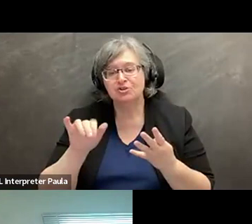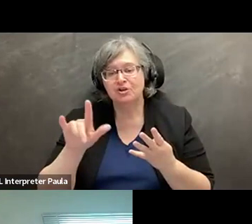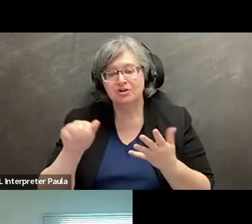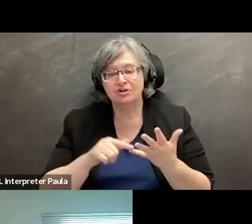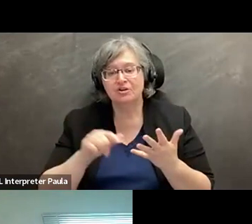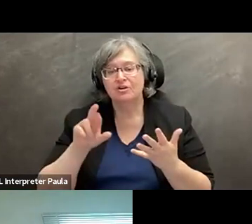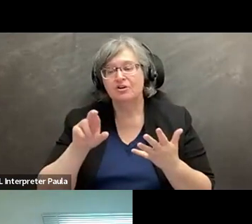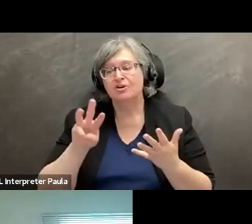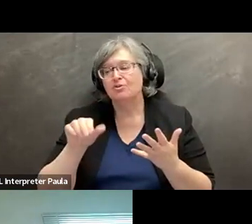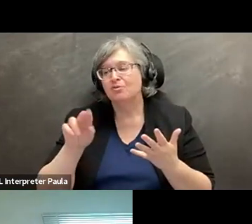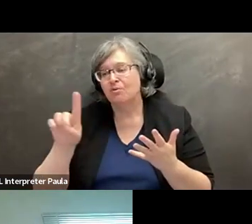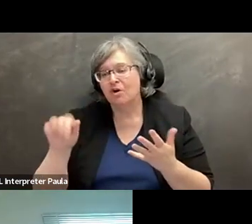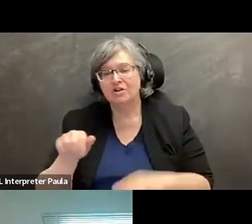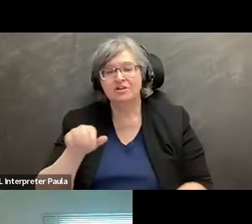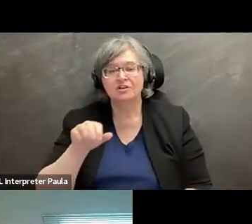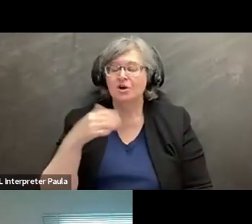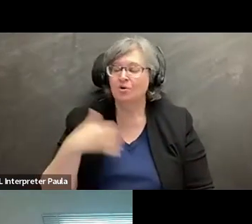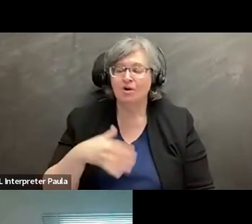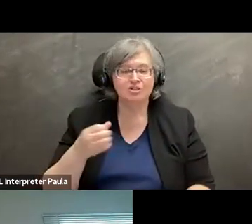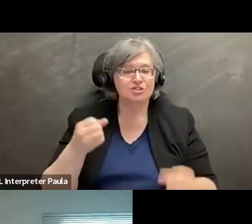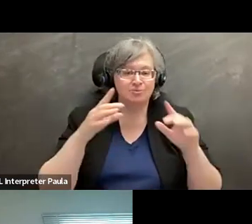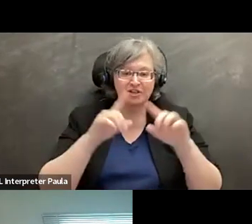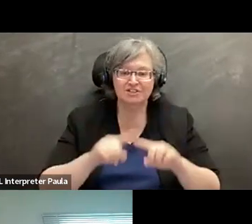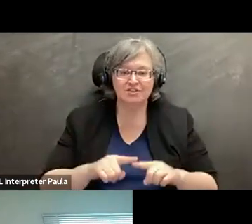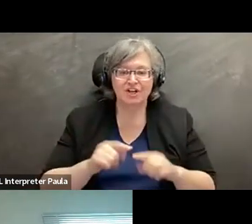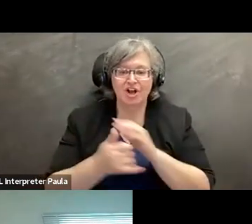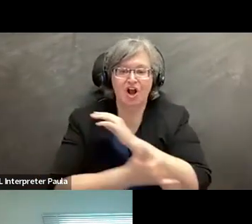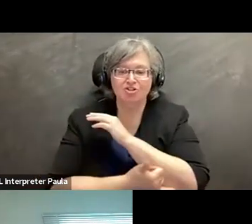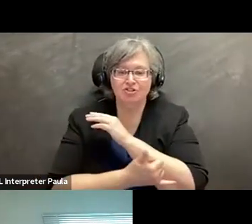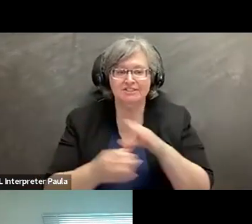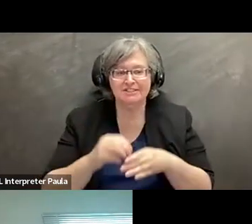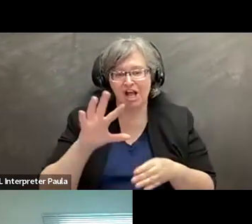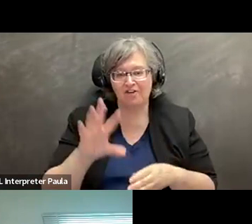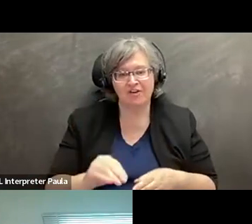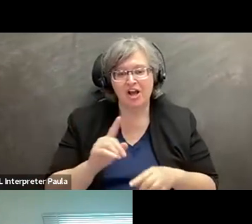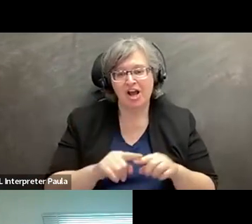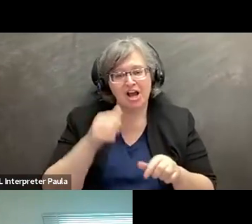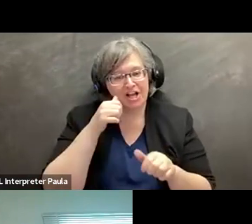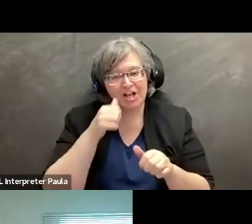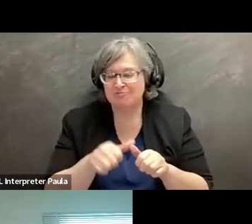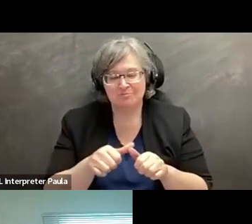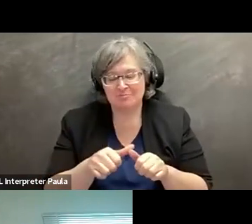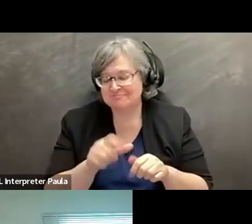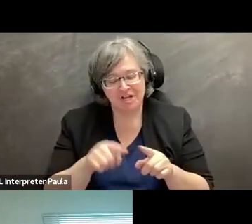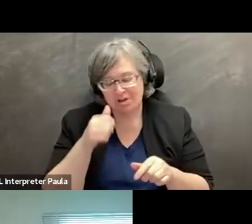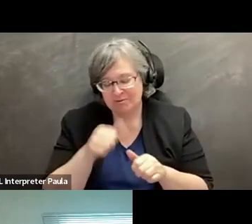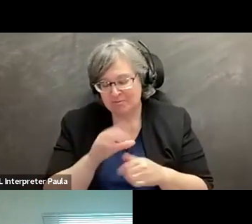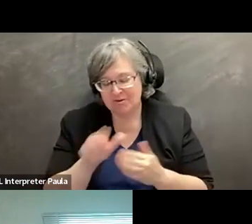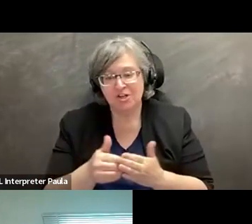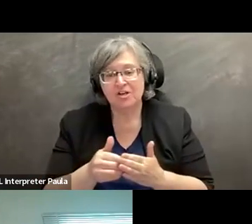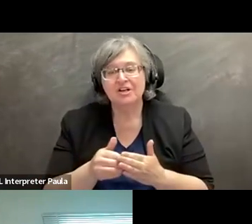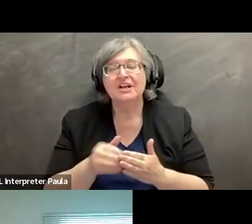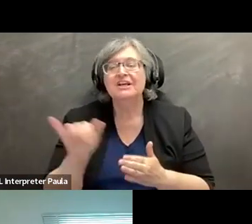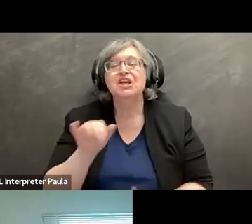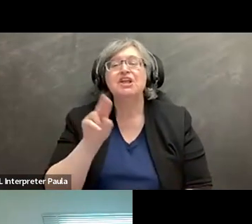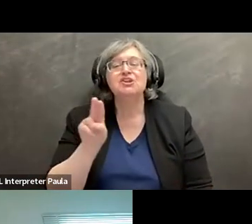Rwanda, Burundi. Whew, I tell you, there are so many. I can't even remember everyone, but it looks like the United